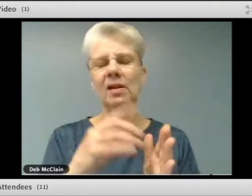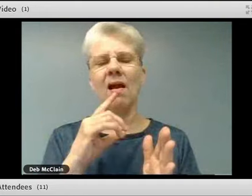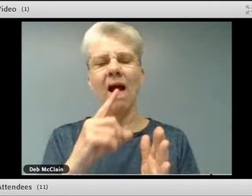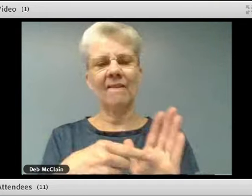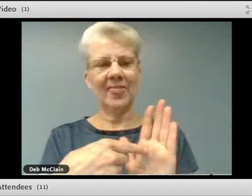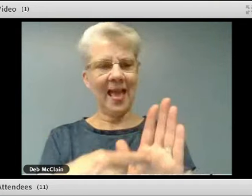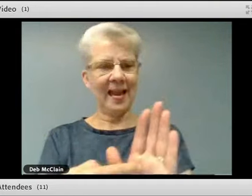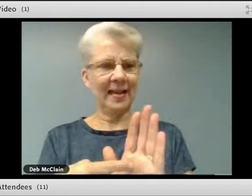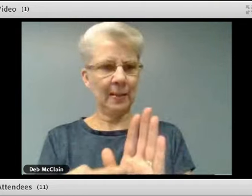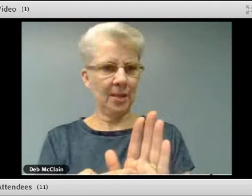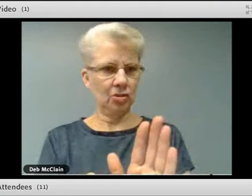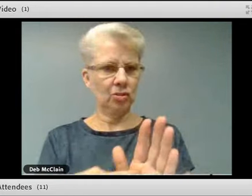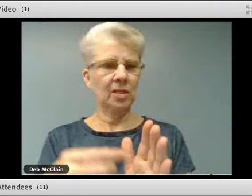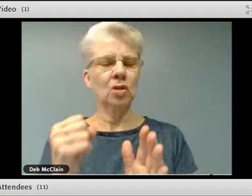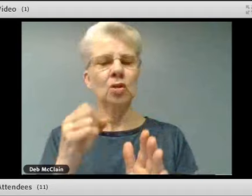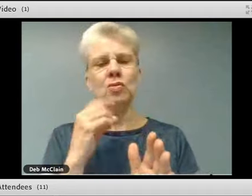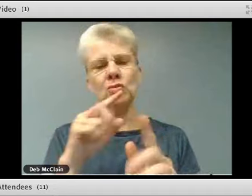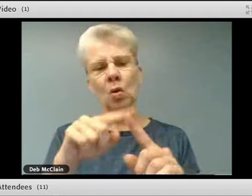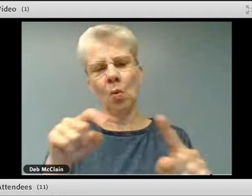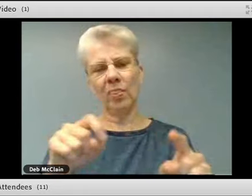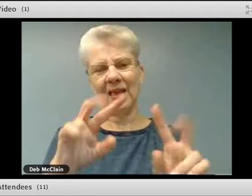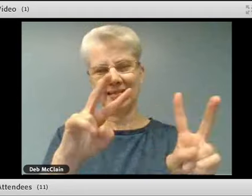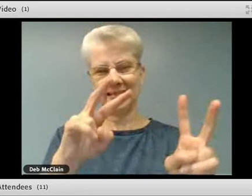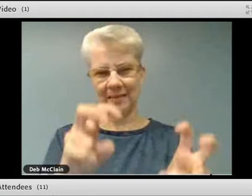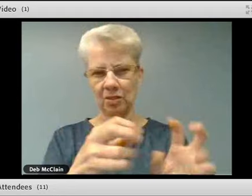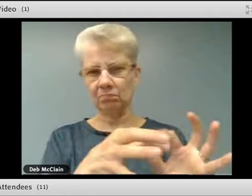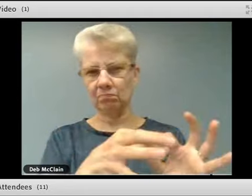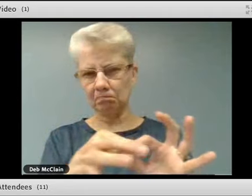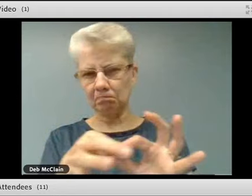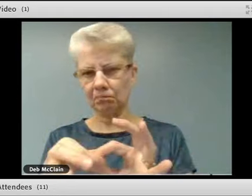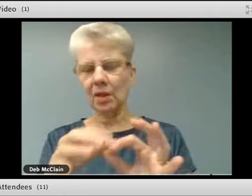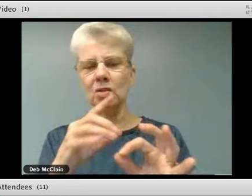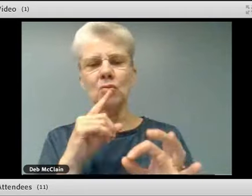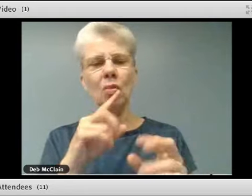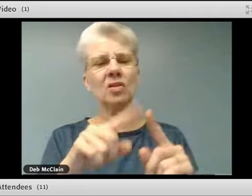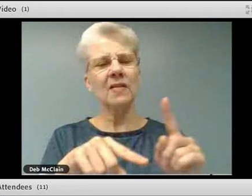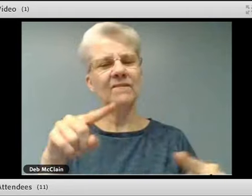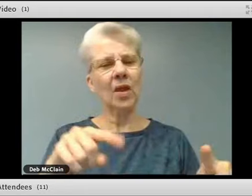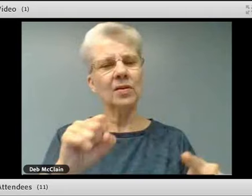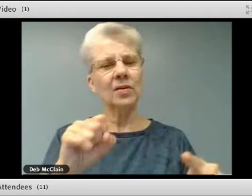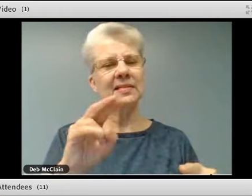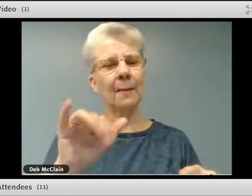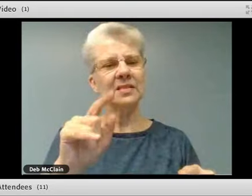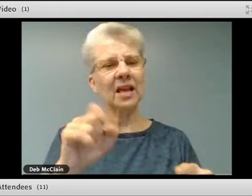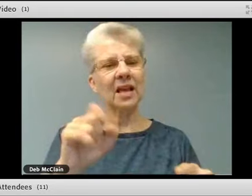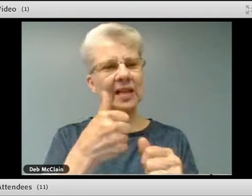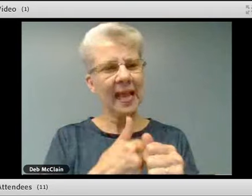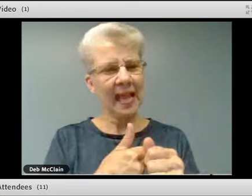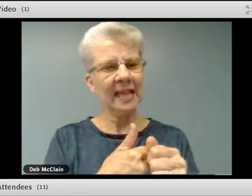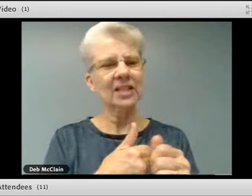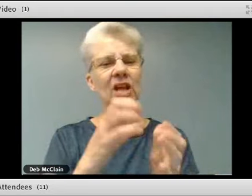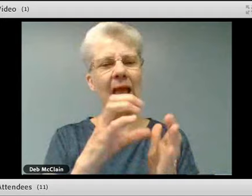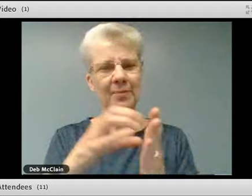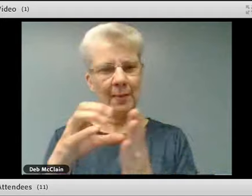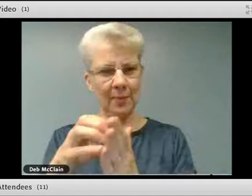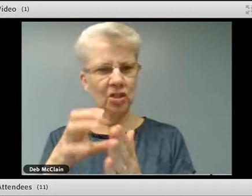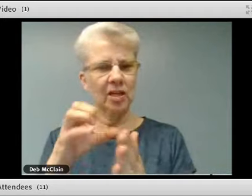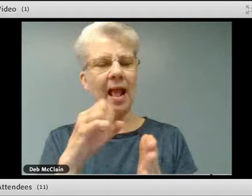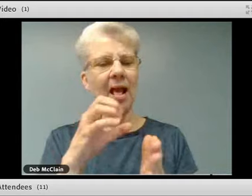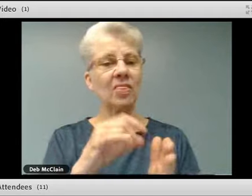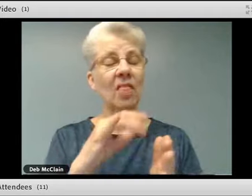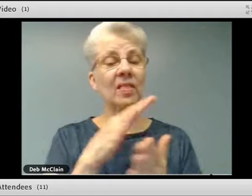exhibition, and so on and so forth. So you can, there are various subsections within each exhibition, and the nice